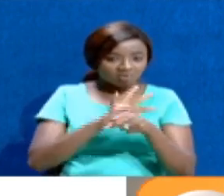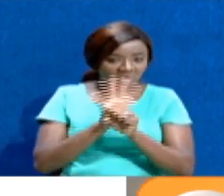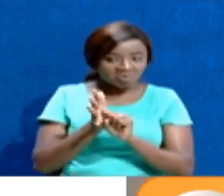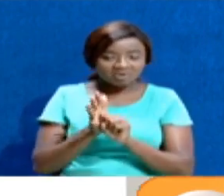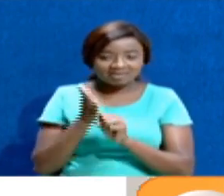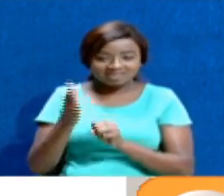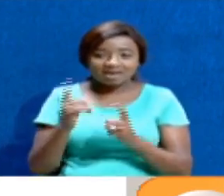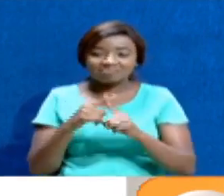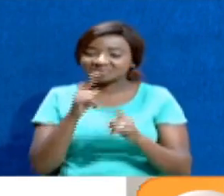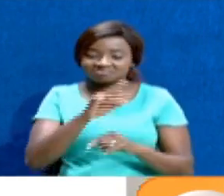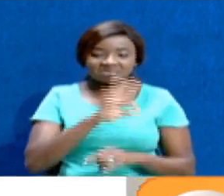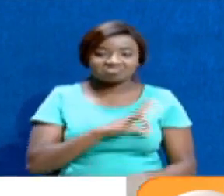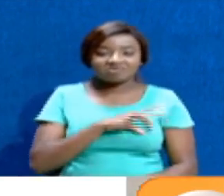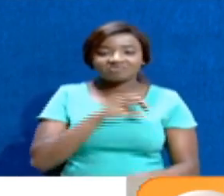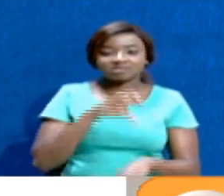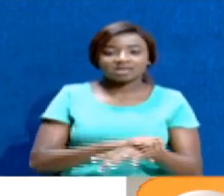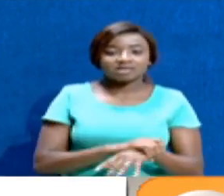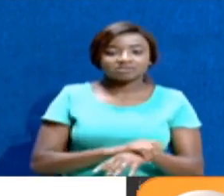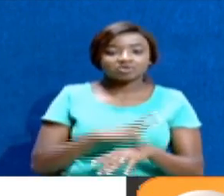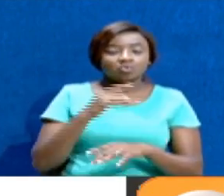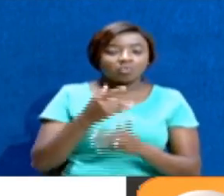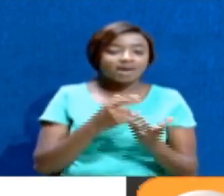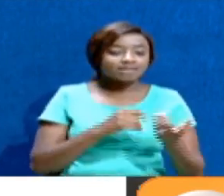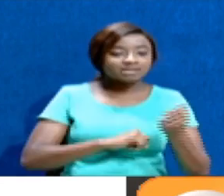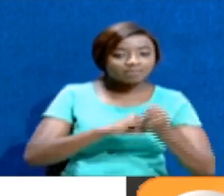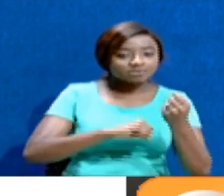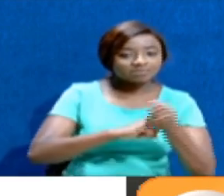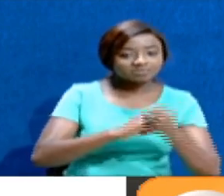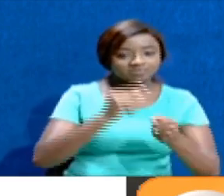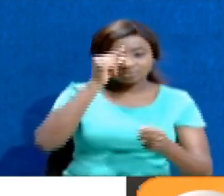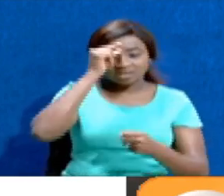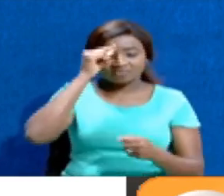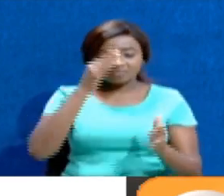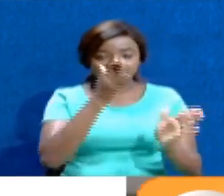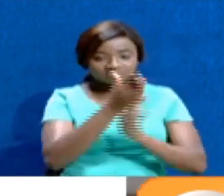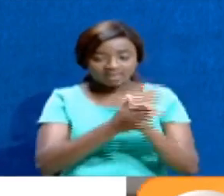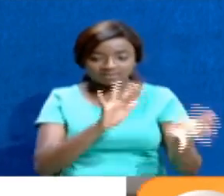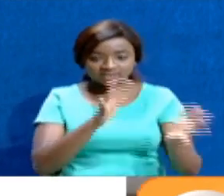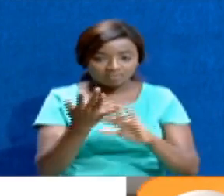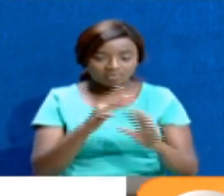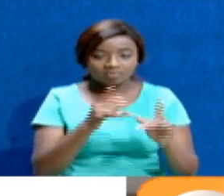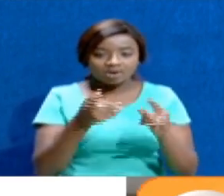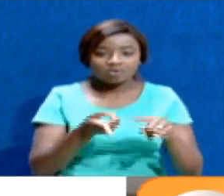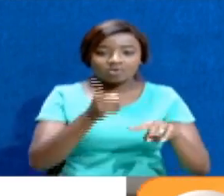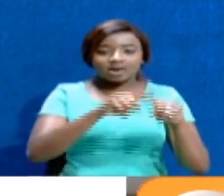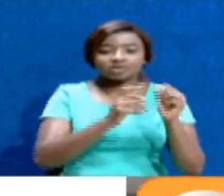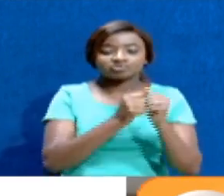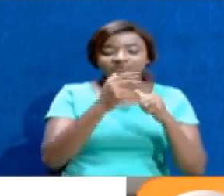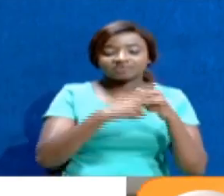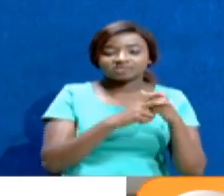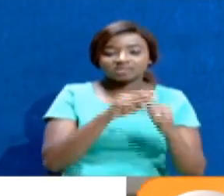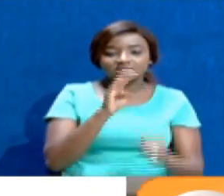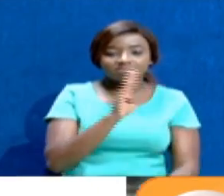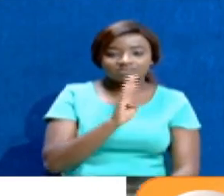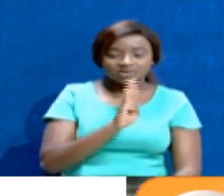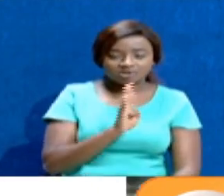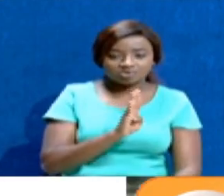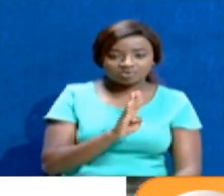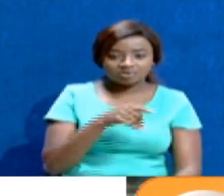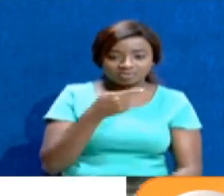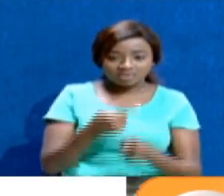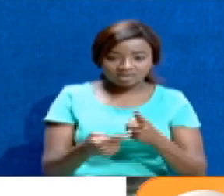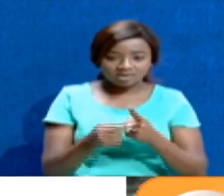growth in profits. Investments in government securities increased by 65.9% to 17 billion from 10.2 billion